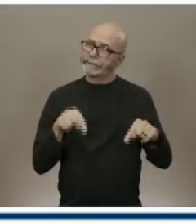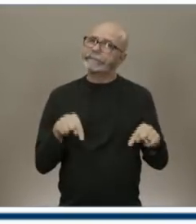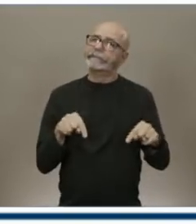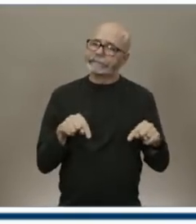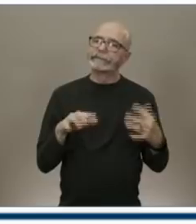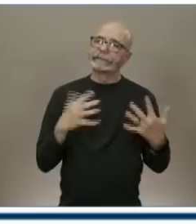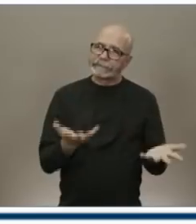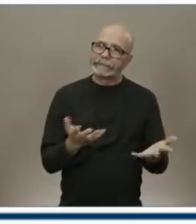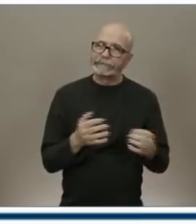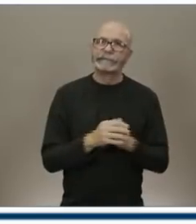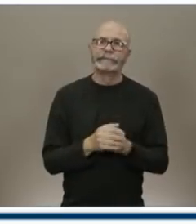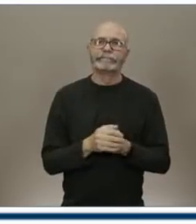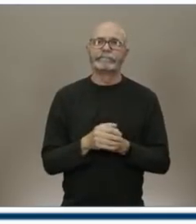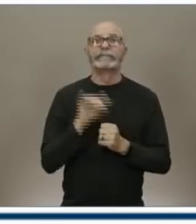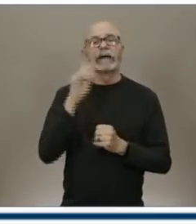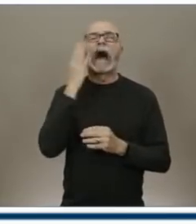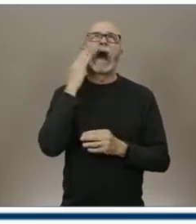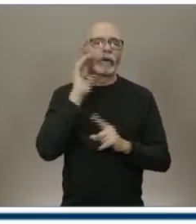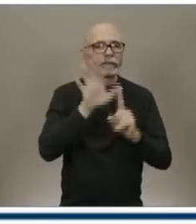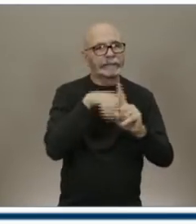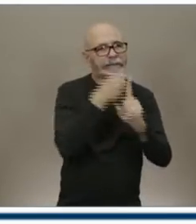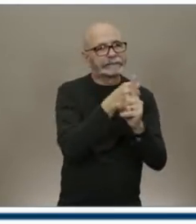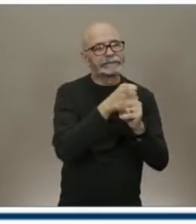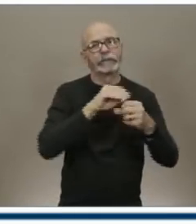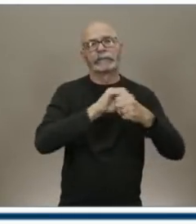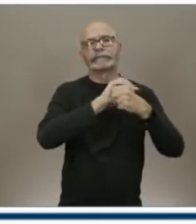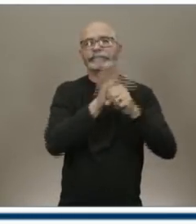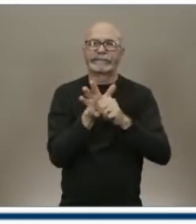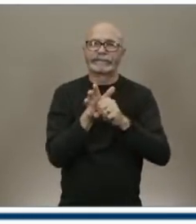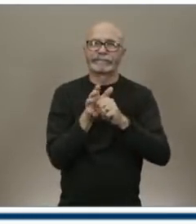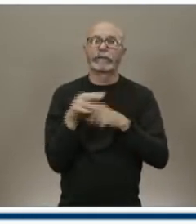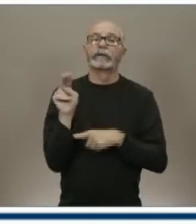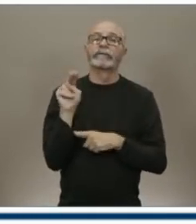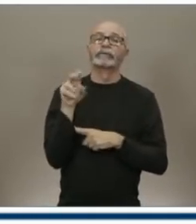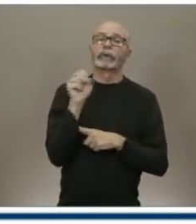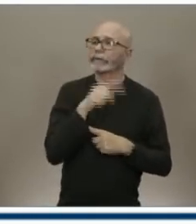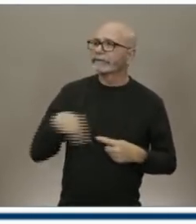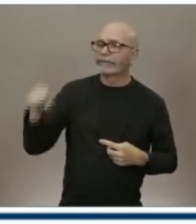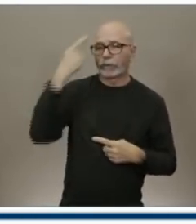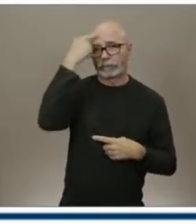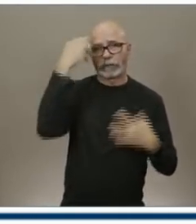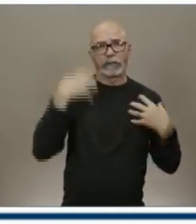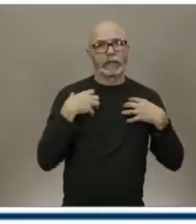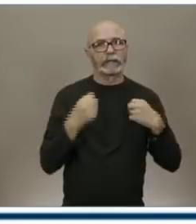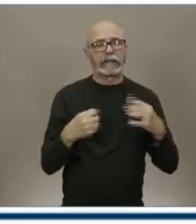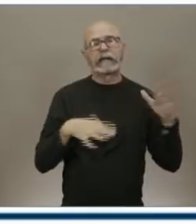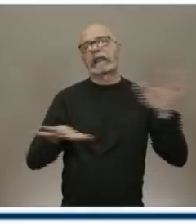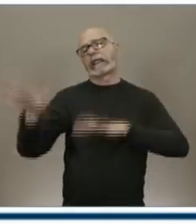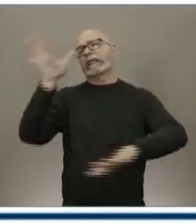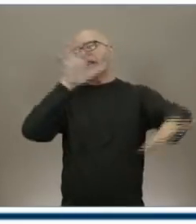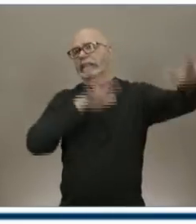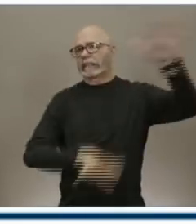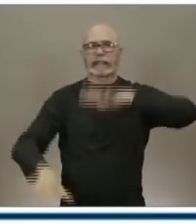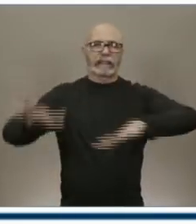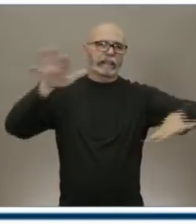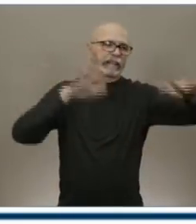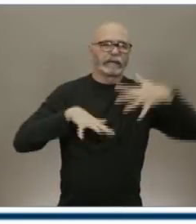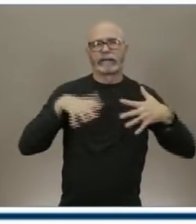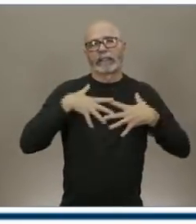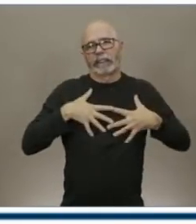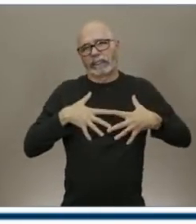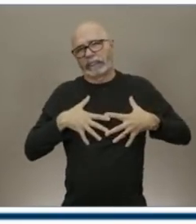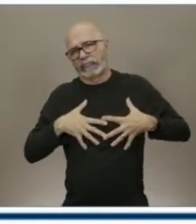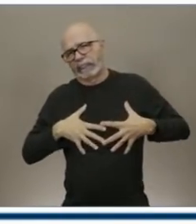know it has taken a toll on the mental health of many Nova Scotians. I want people to know that I'm very cognizant of